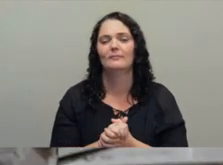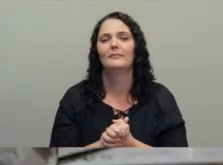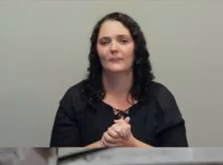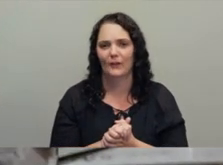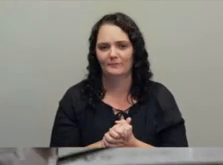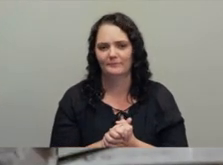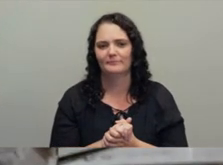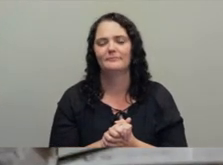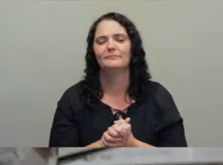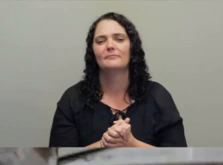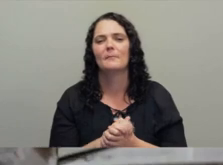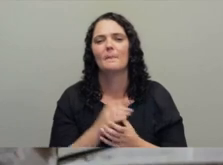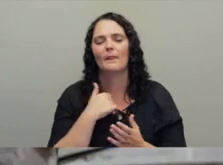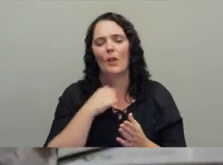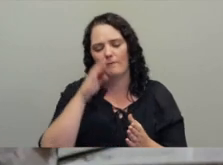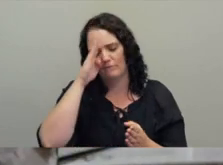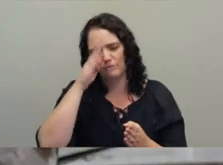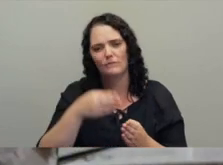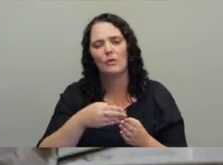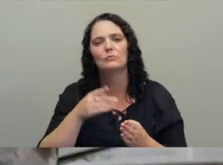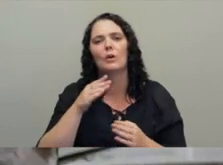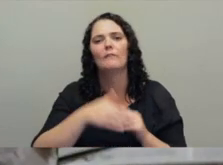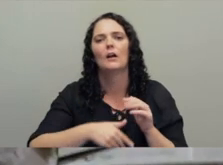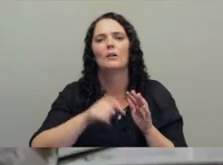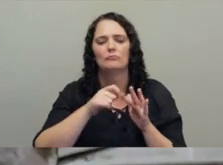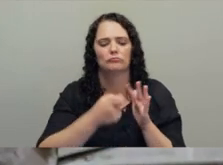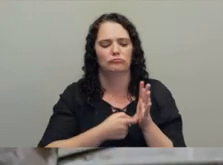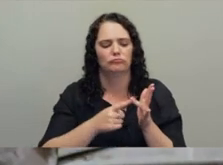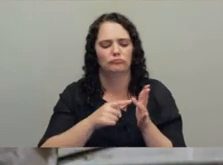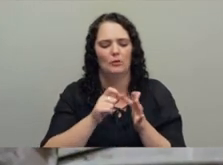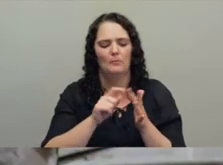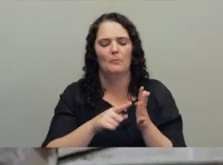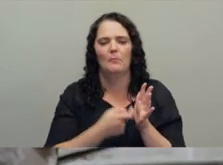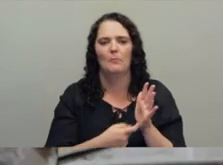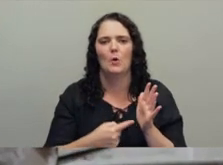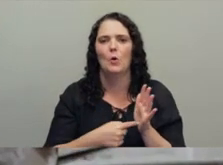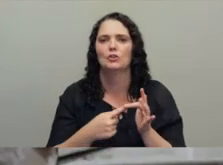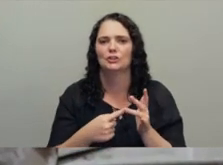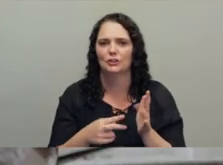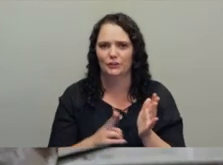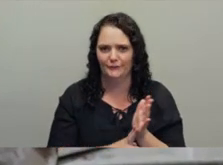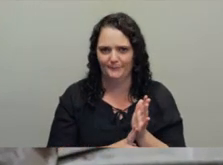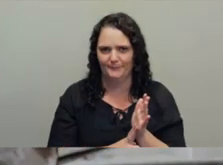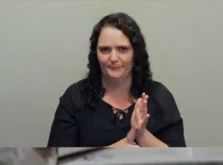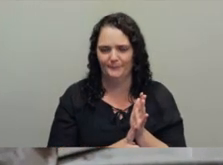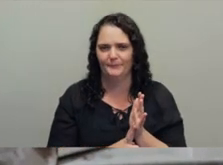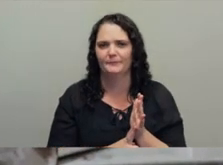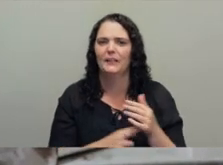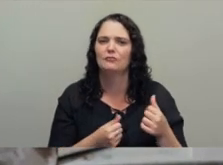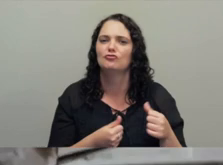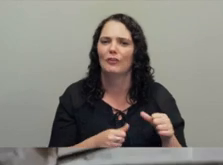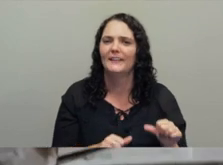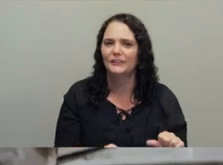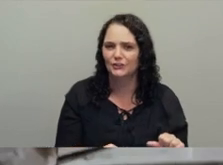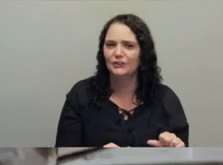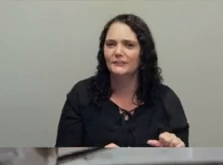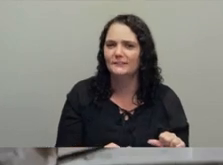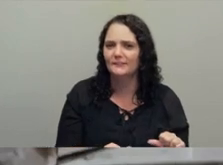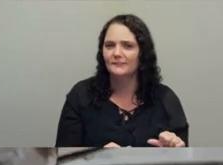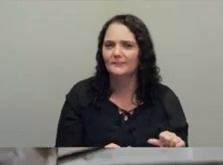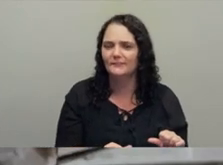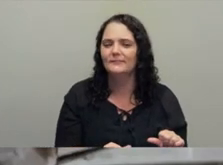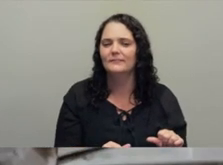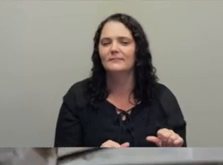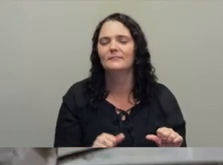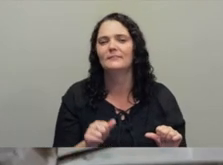going to do another one. All right, so I'm going to focus on proportion as my strategy. You focus on your own strategies. And let's dive right in and do